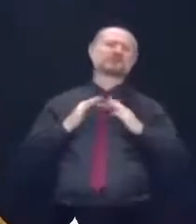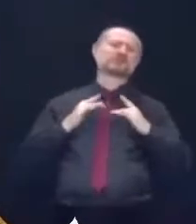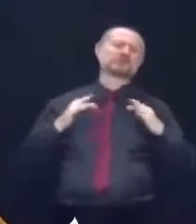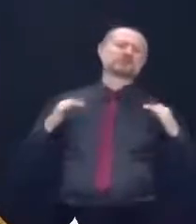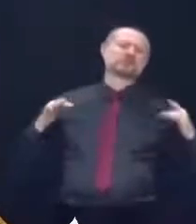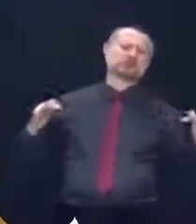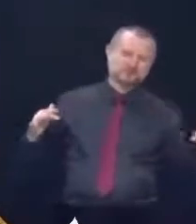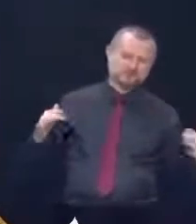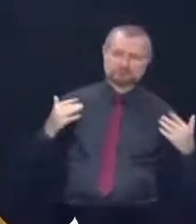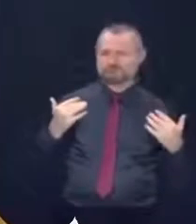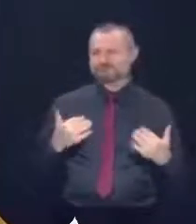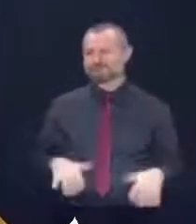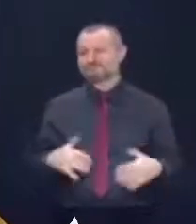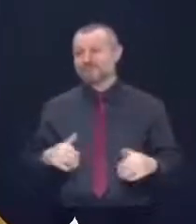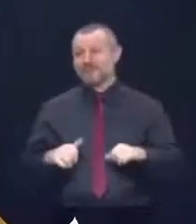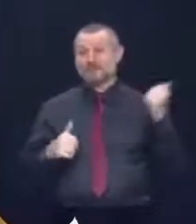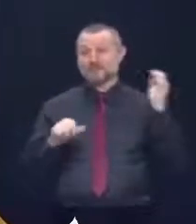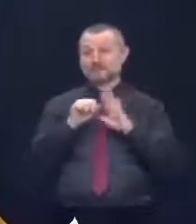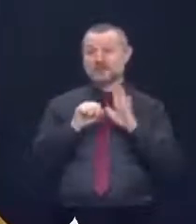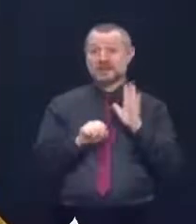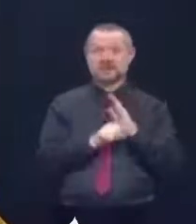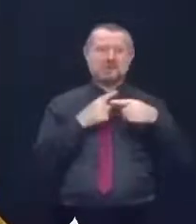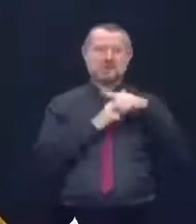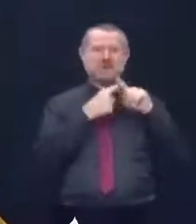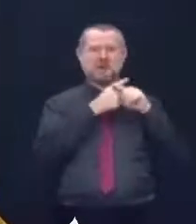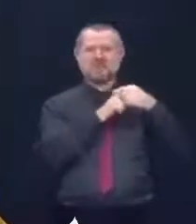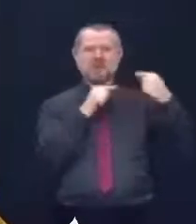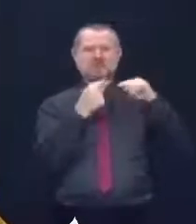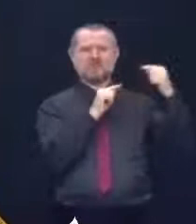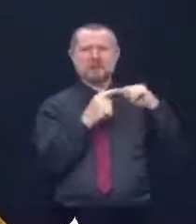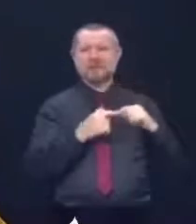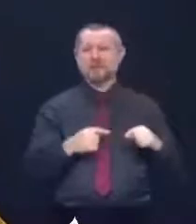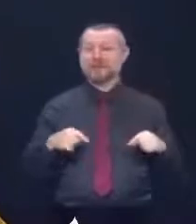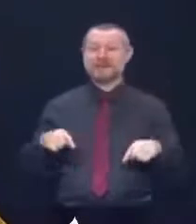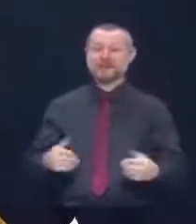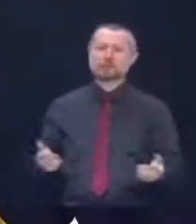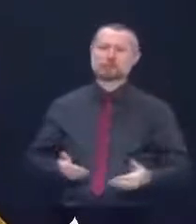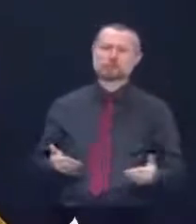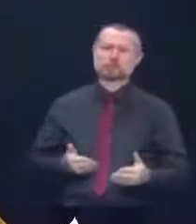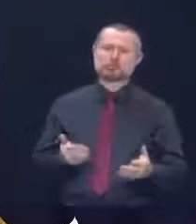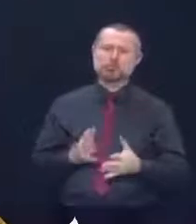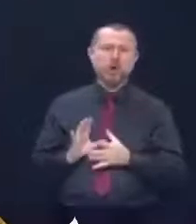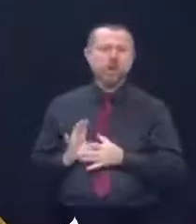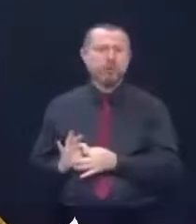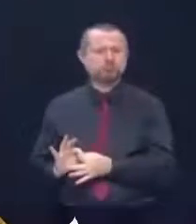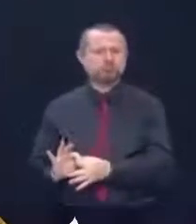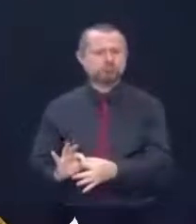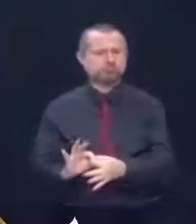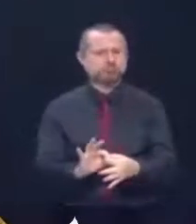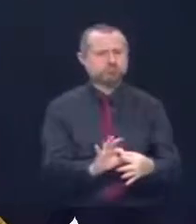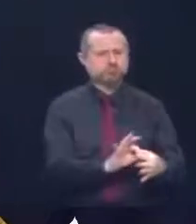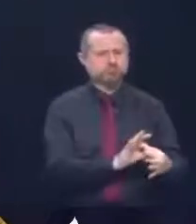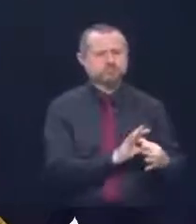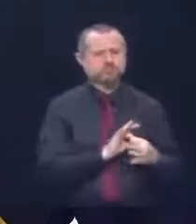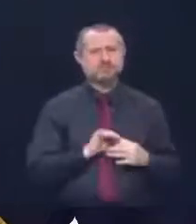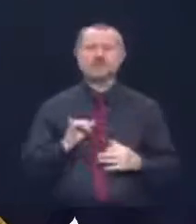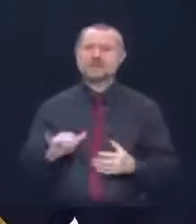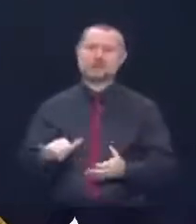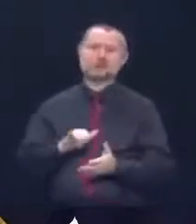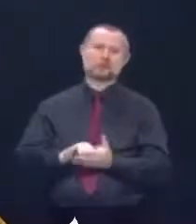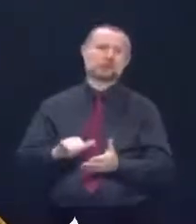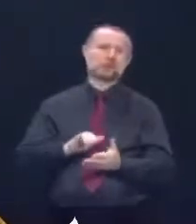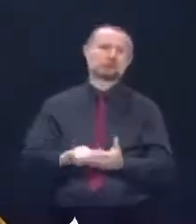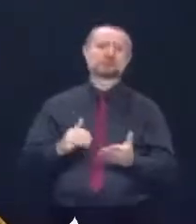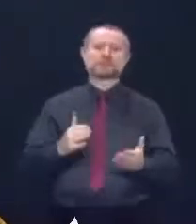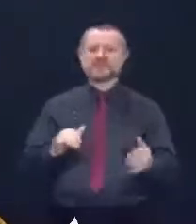problem everywhere else. Differences, differences, differences. No, commonality, commonality, commonality. That's what New York said. That's what won the